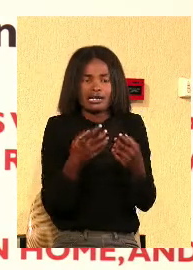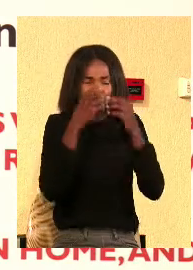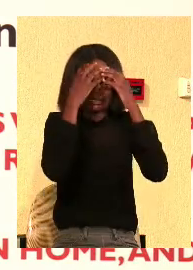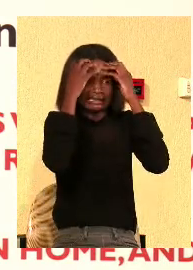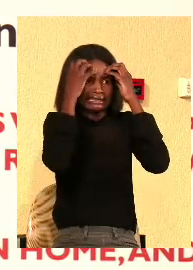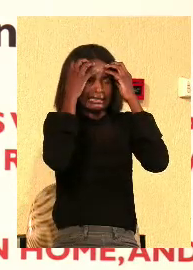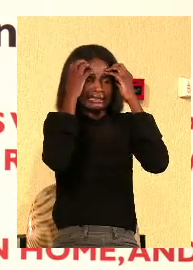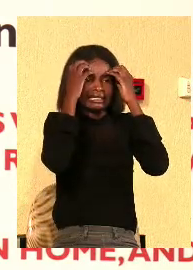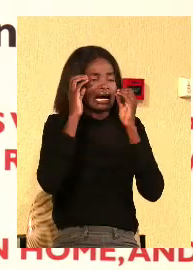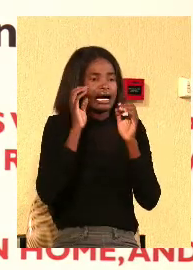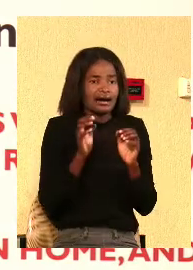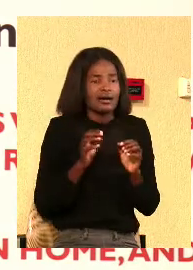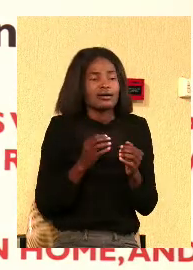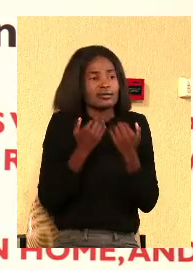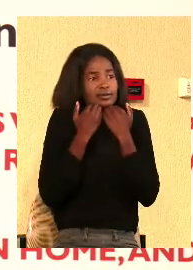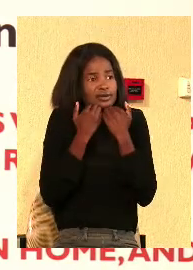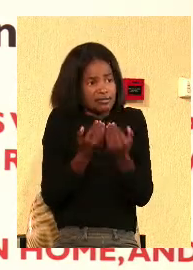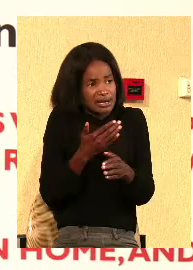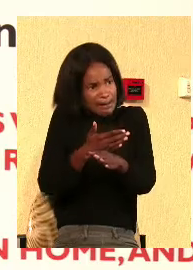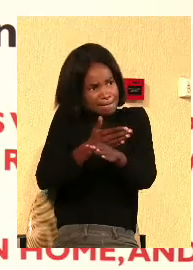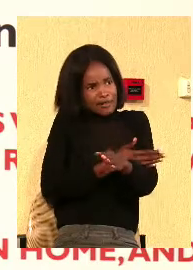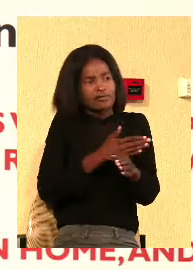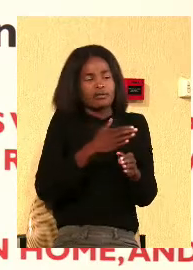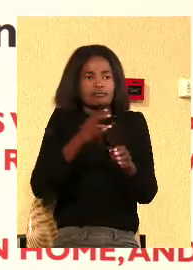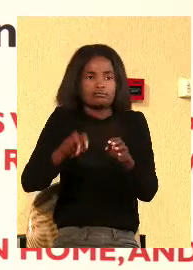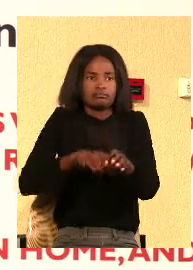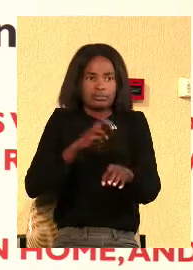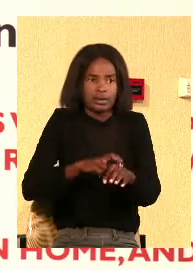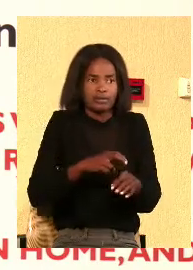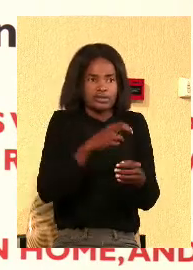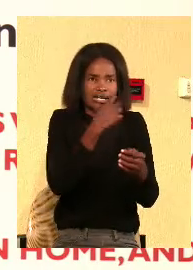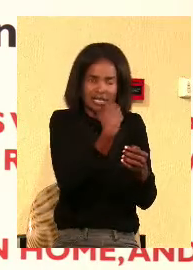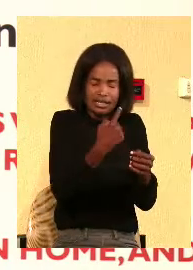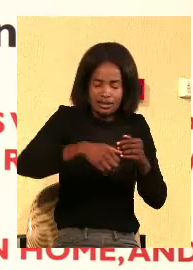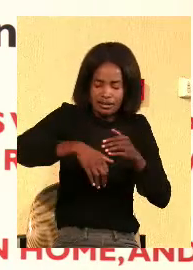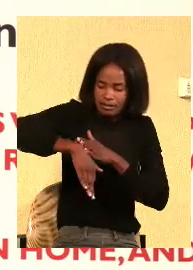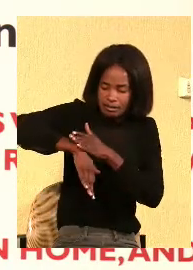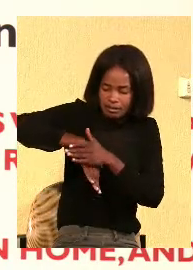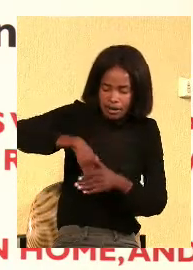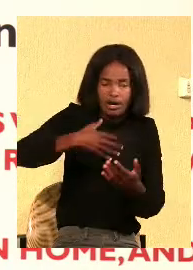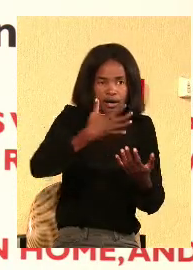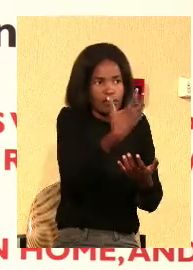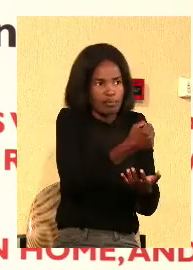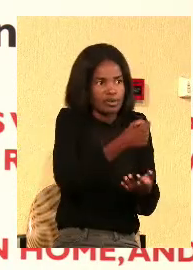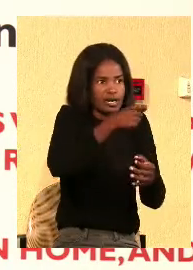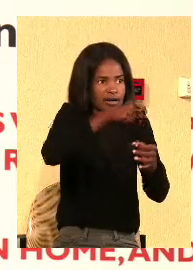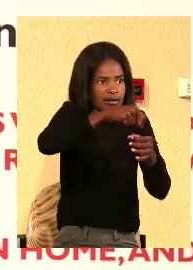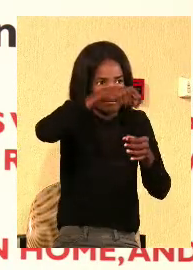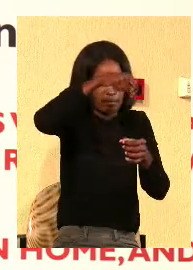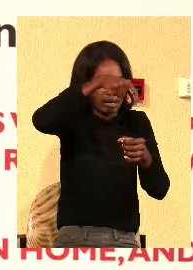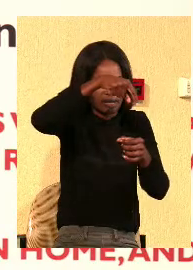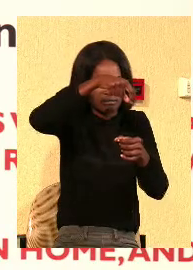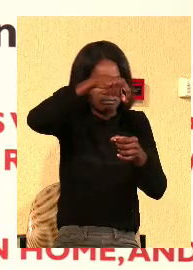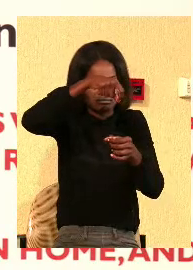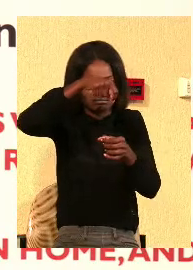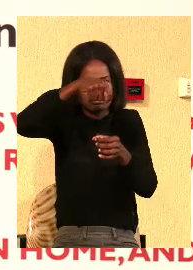obviously have to avoid by all means, that we have all the basics in place as long as they are safe. We set up our testing center